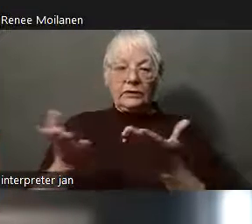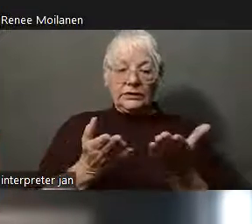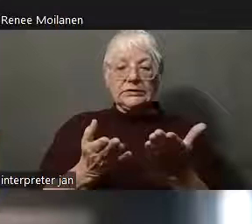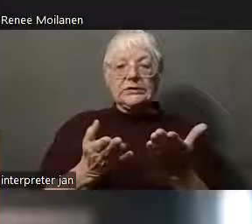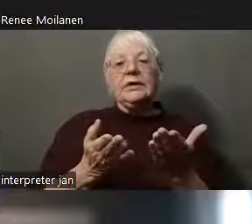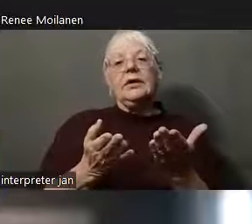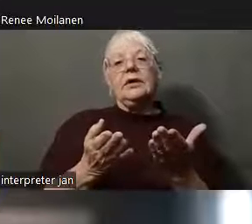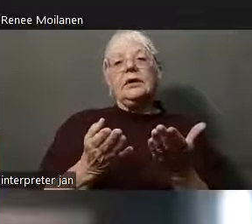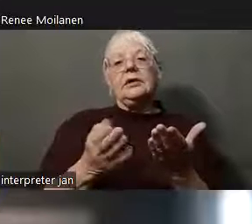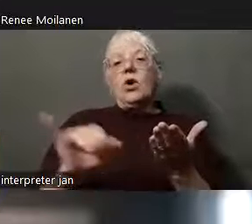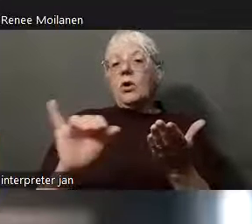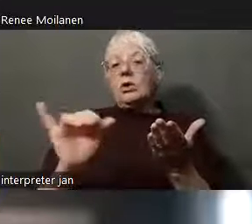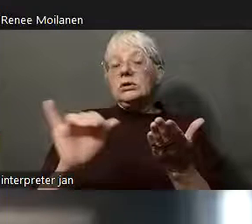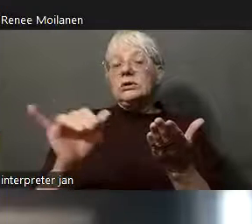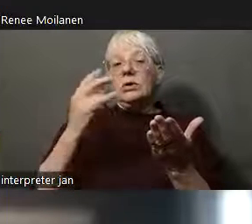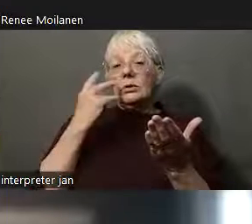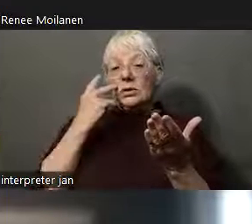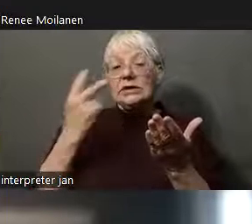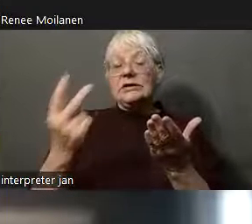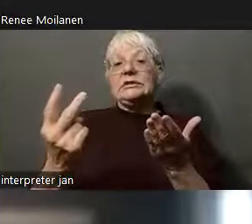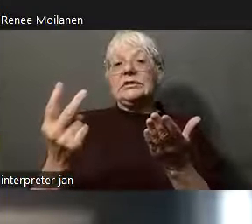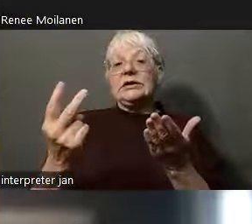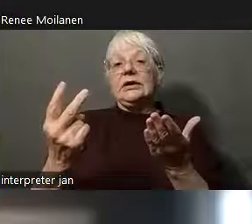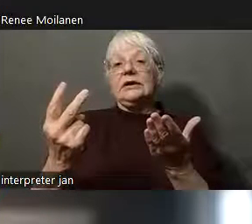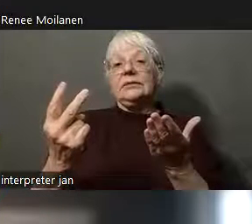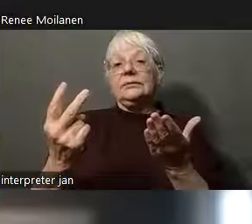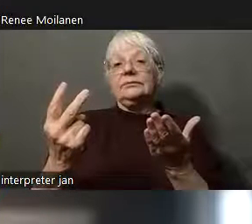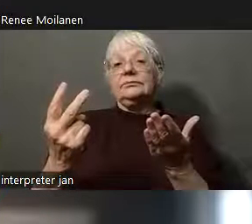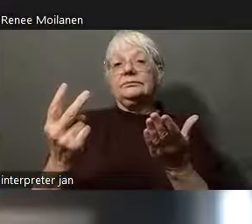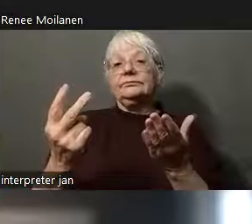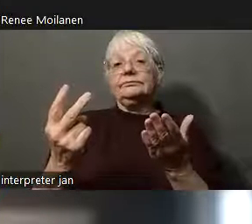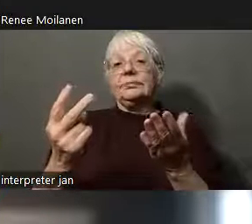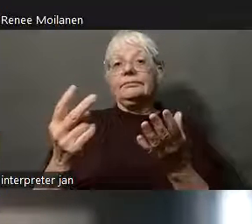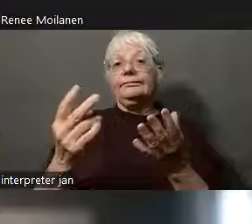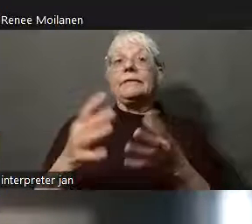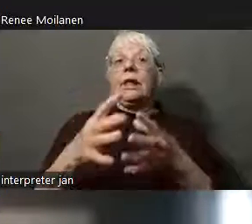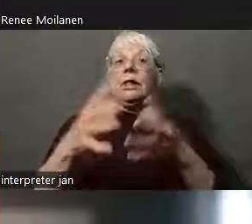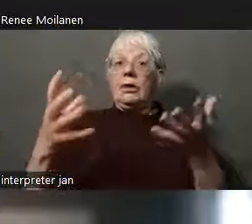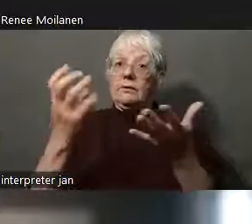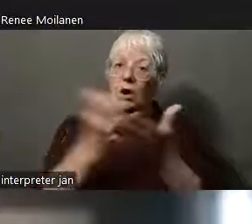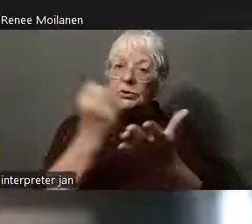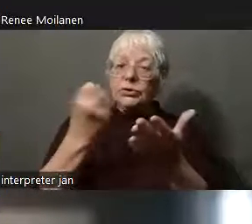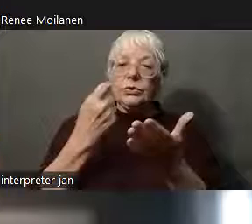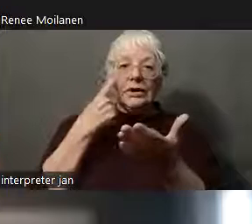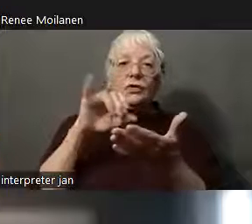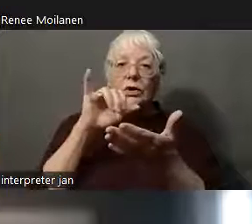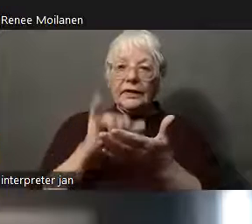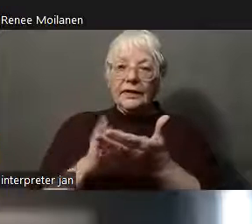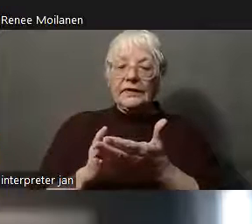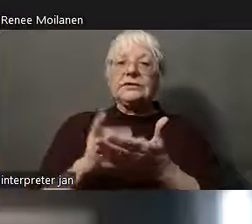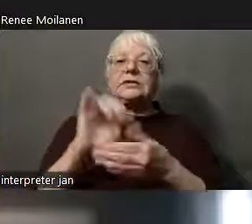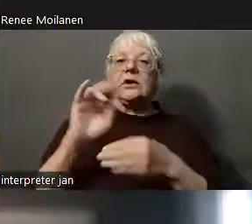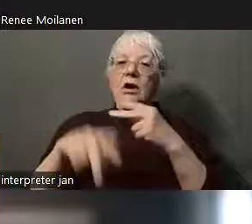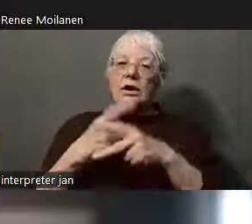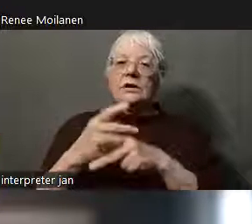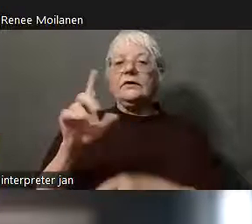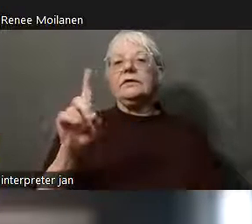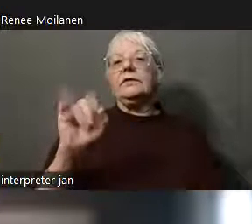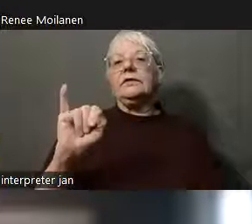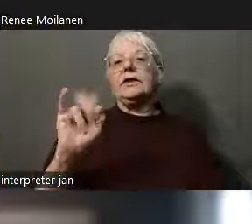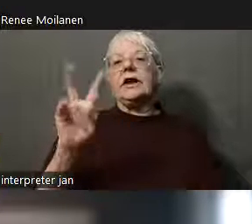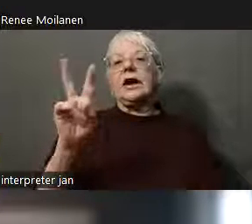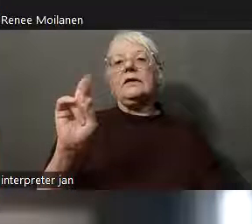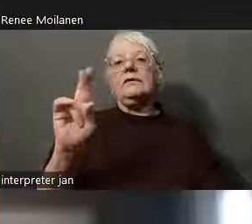and also see so much opportunity for this type of diversion program